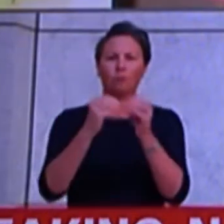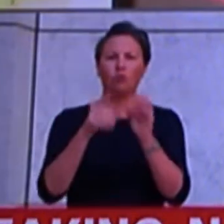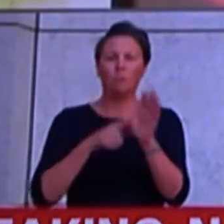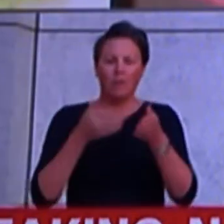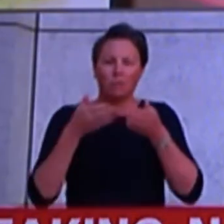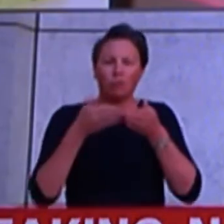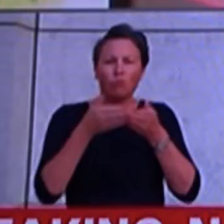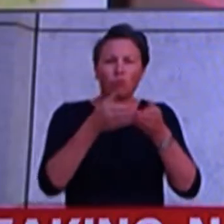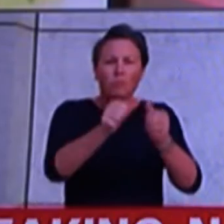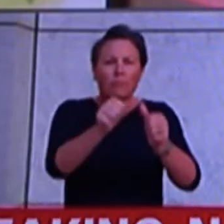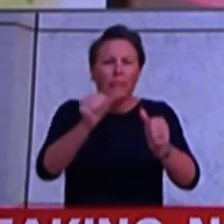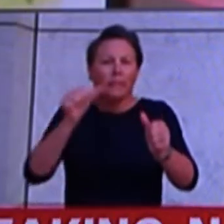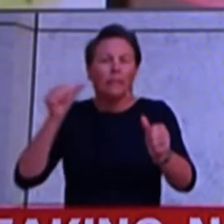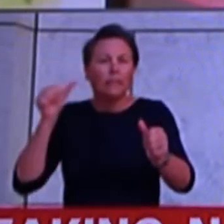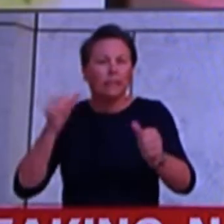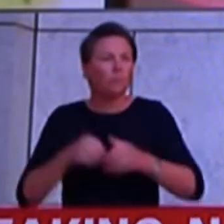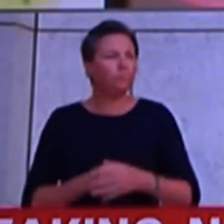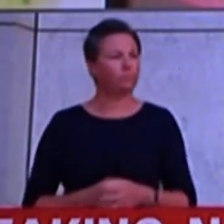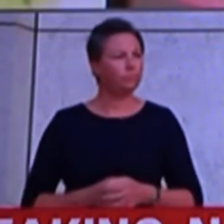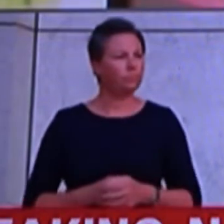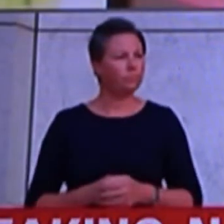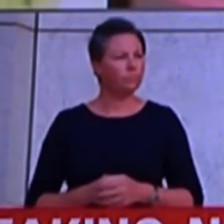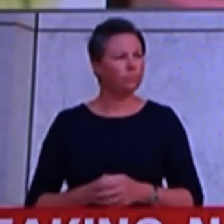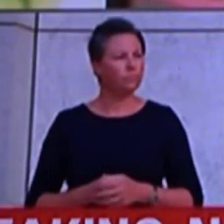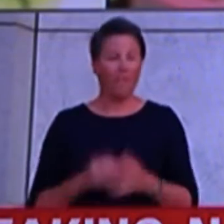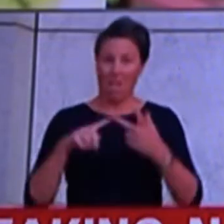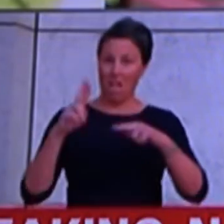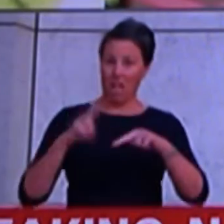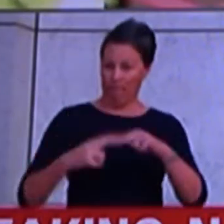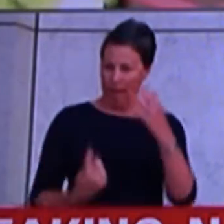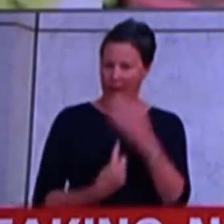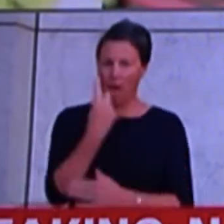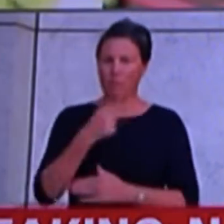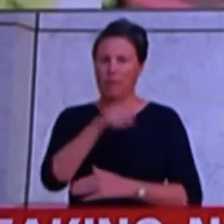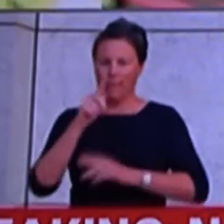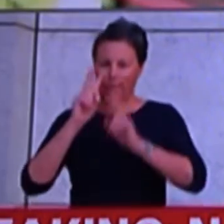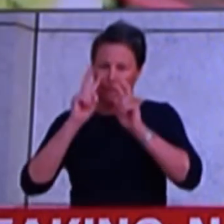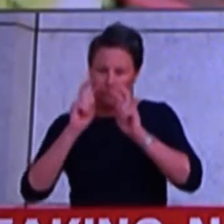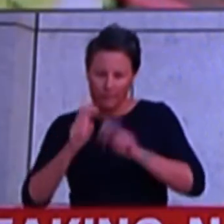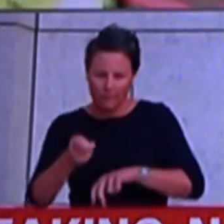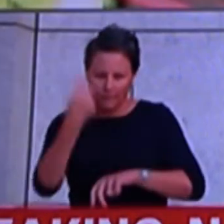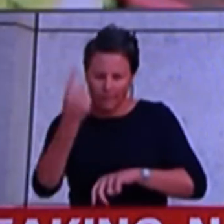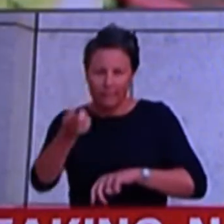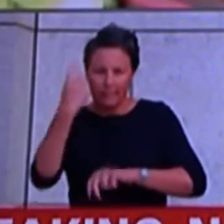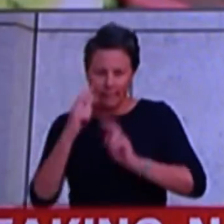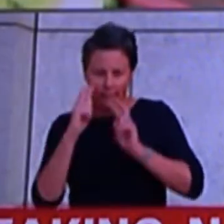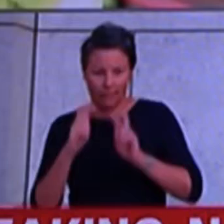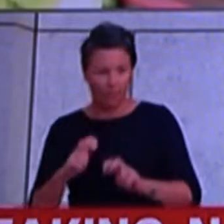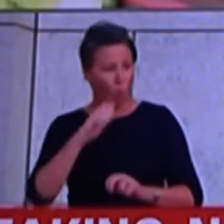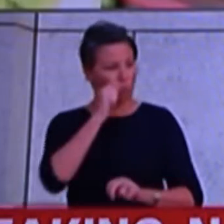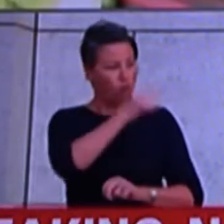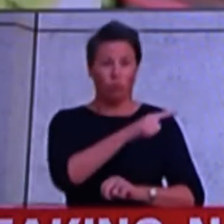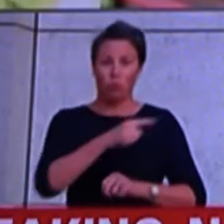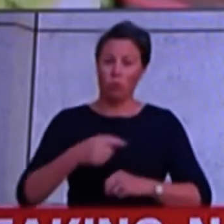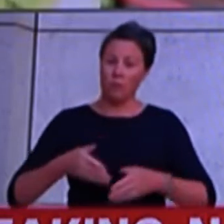guarantee that the Commonwealth will provide full cooperation and won't take those efforts to stymie him getting evidence